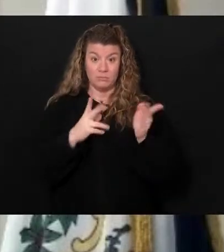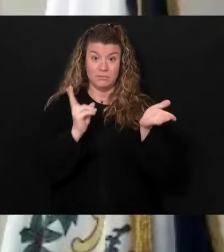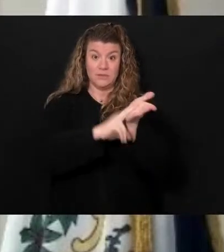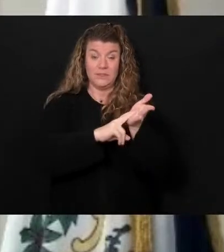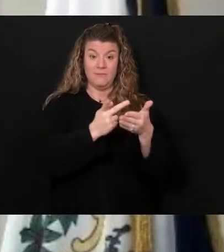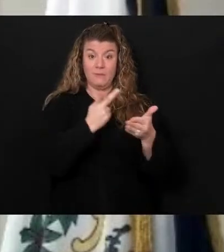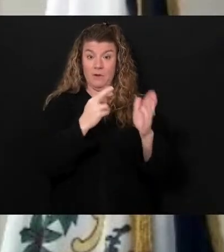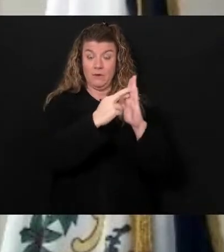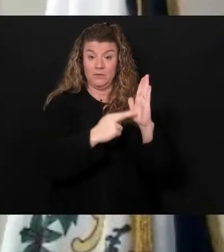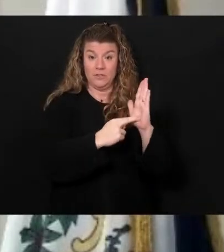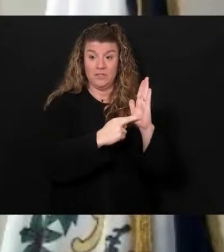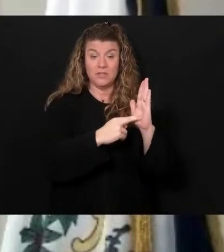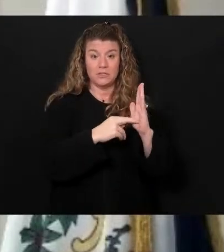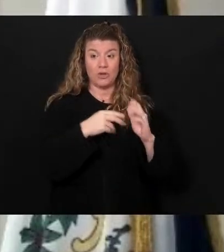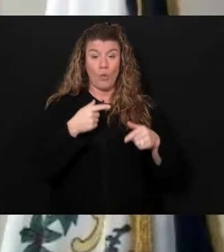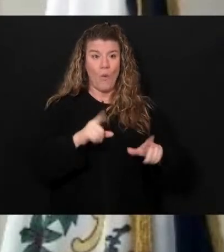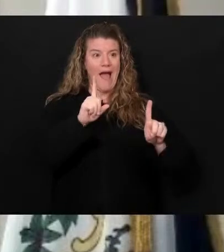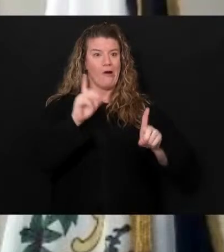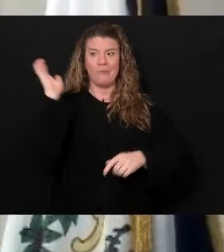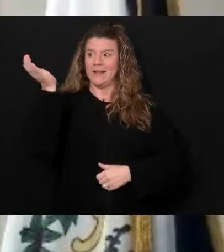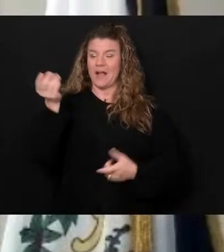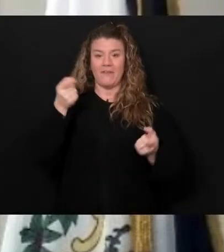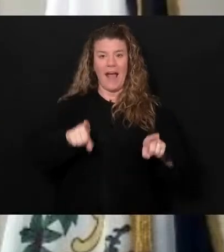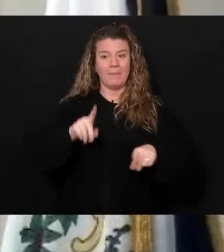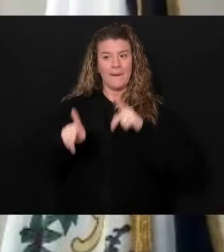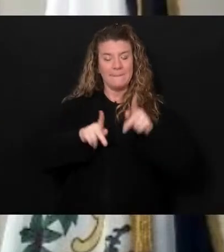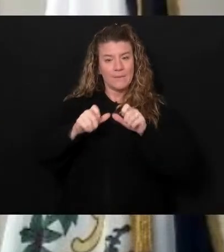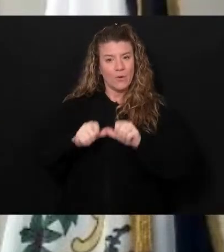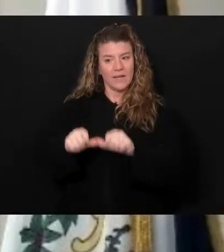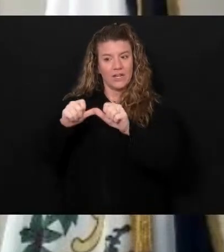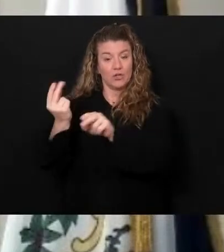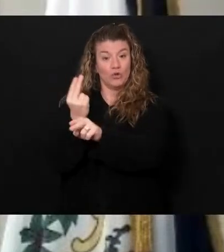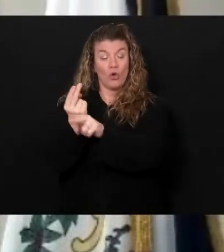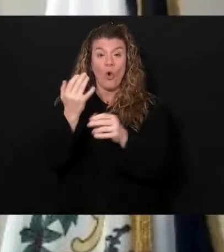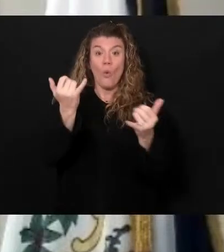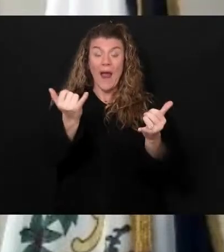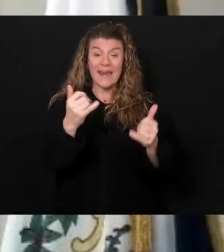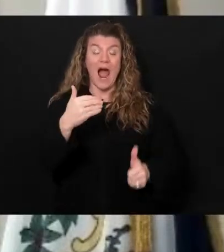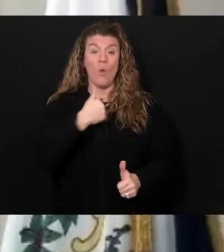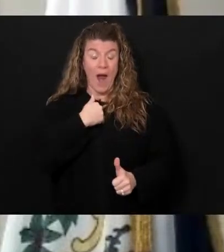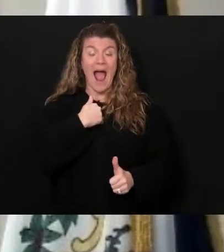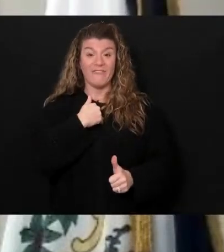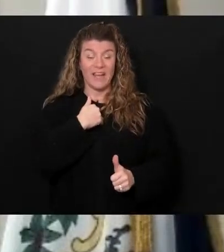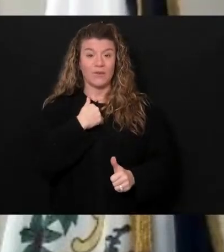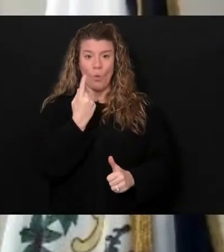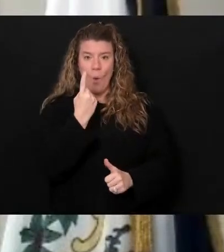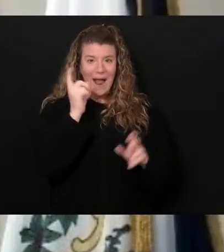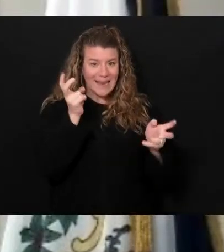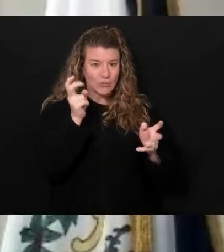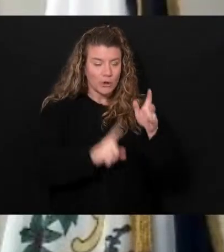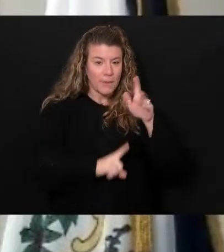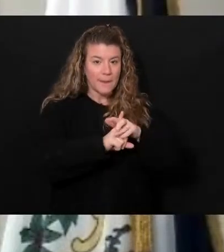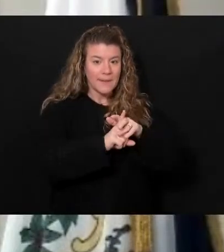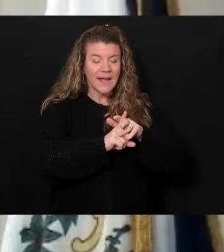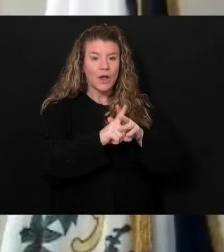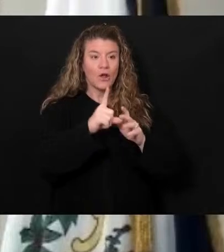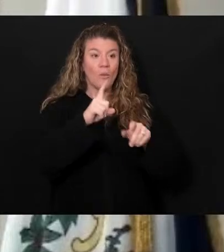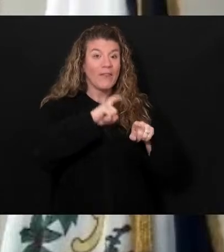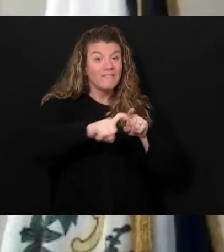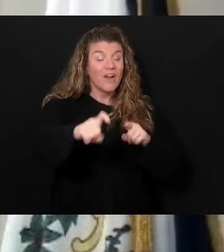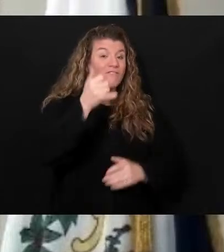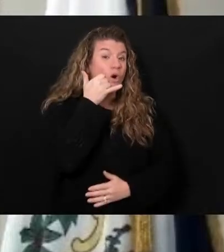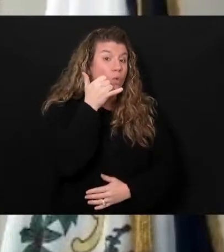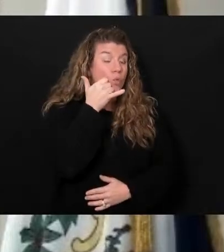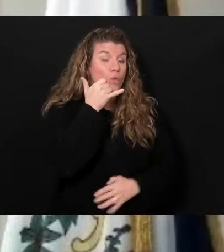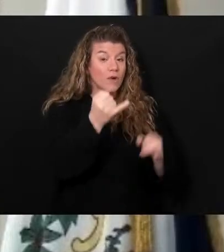the governor was talking, folks have continued to call in. There is a glitch right now, I'll mention, with regard to the telephone lines. It is